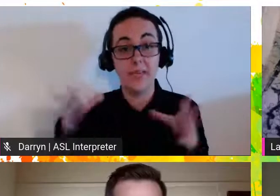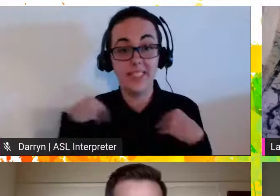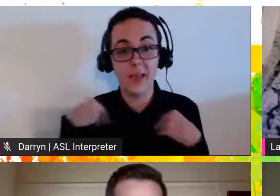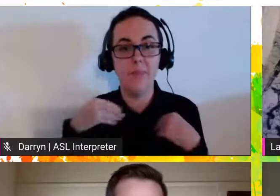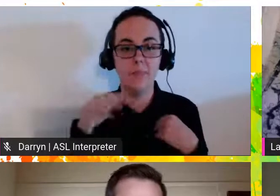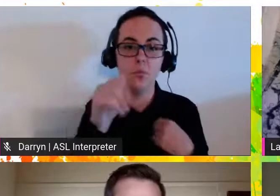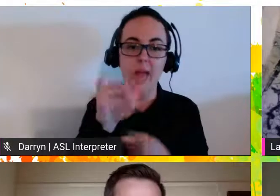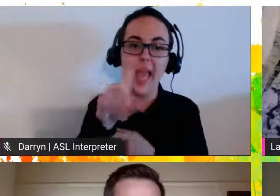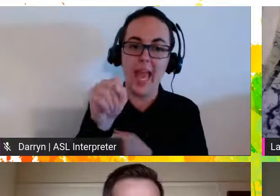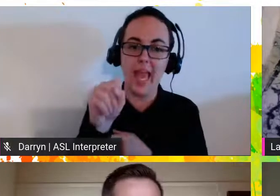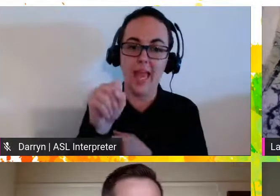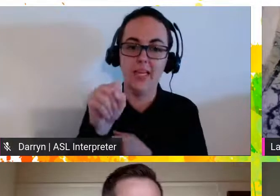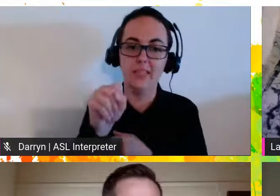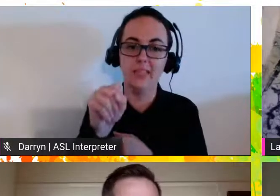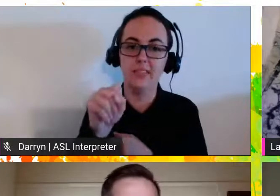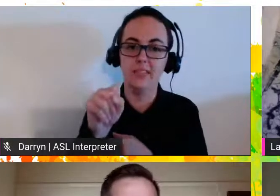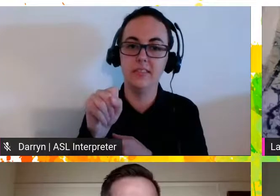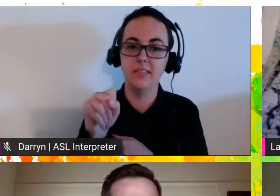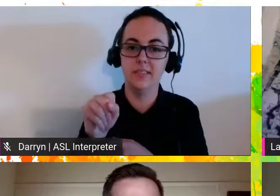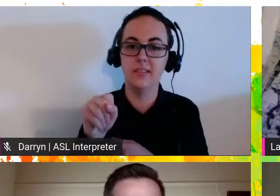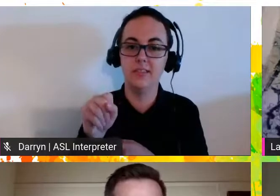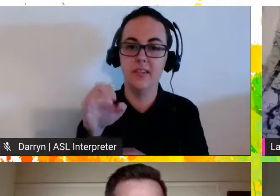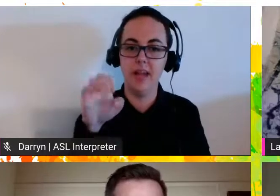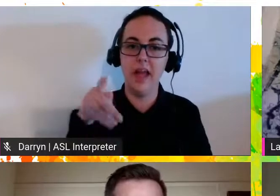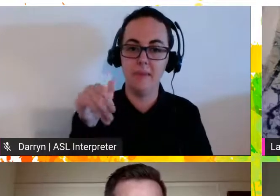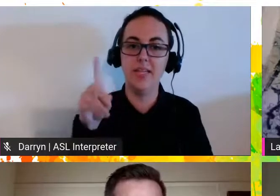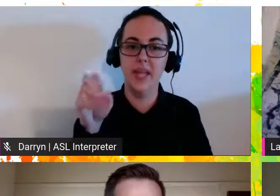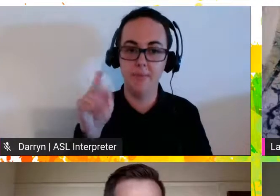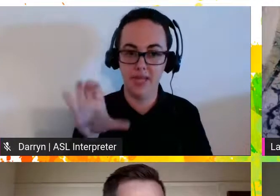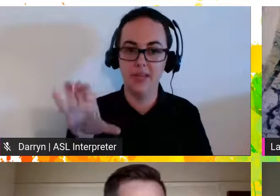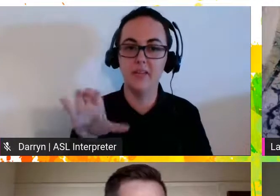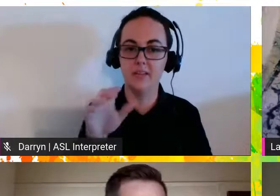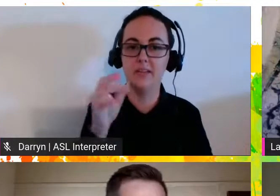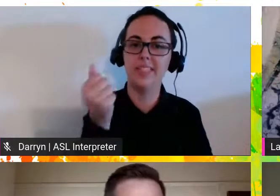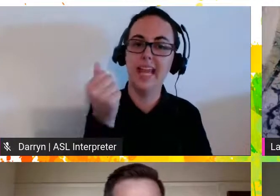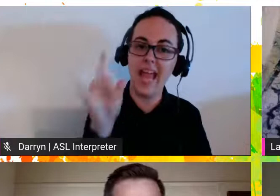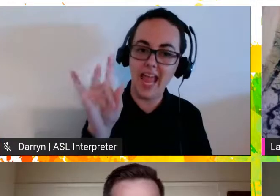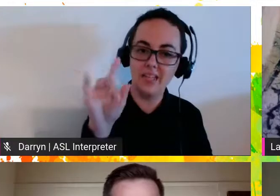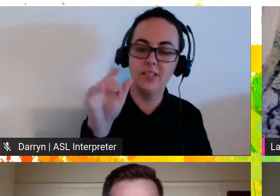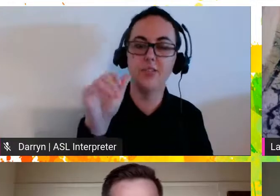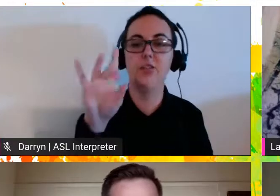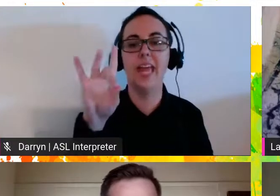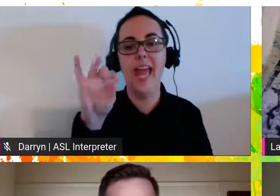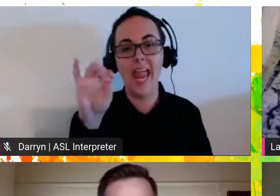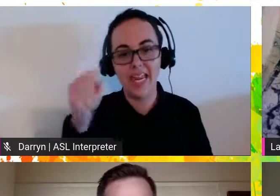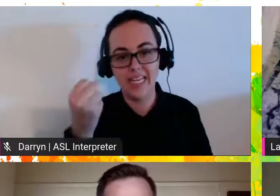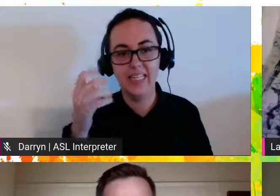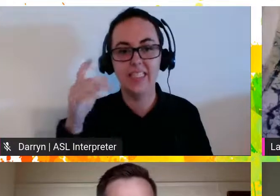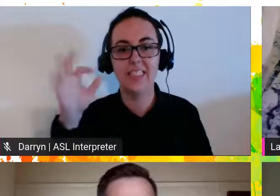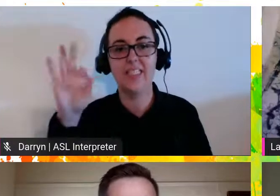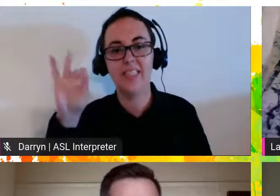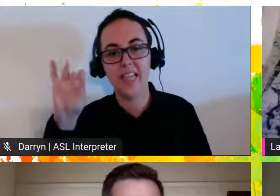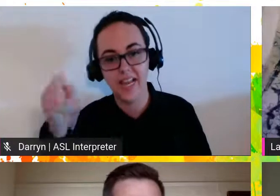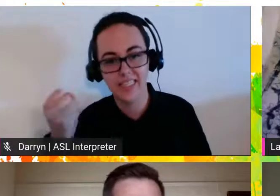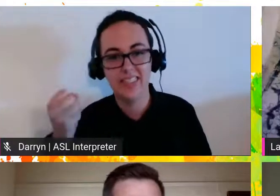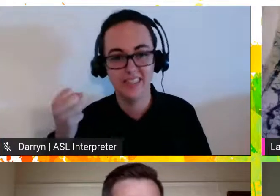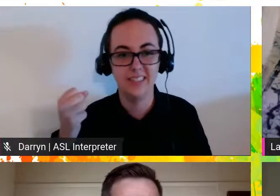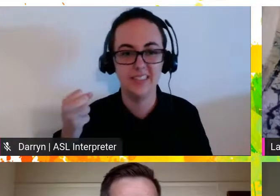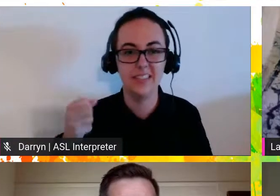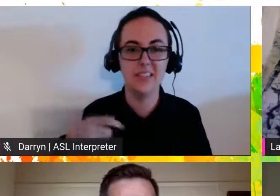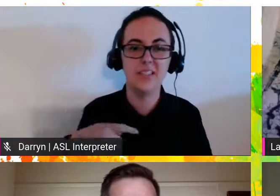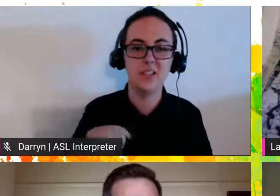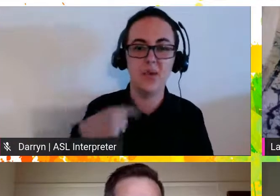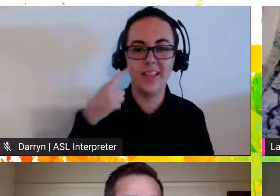through the 90s. Personally, in my experience working in art collections in New York City and going to exhibitions and that type of thing, that's really where you